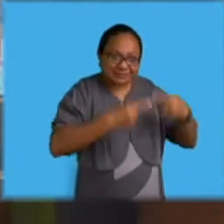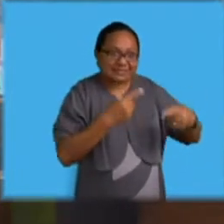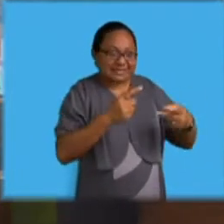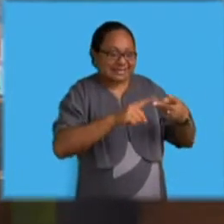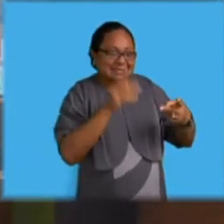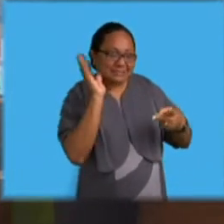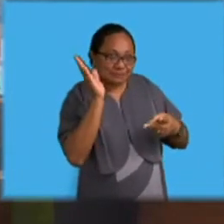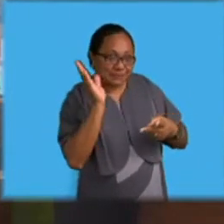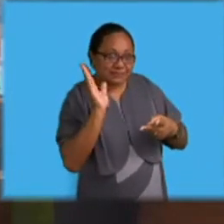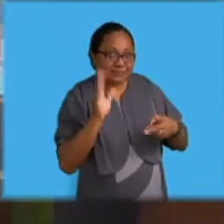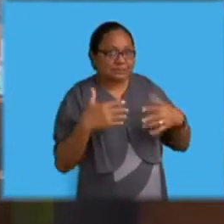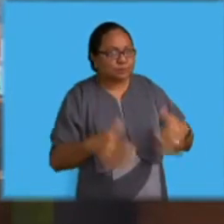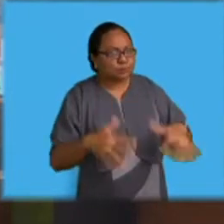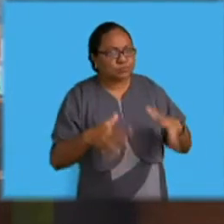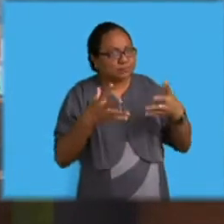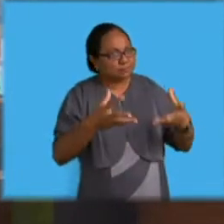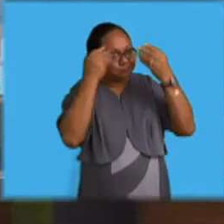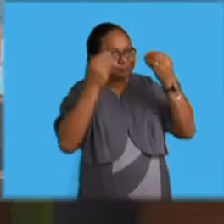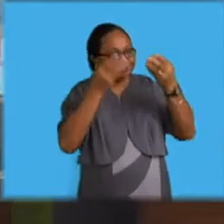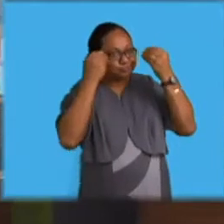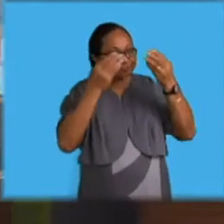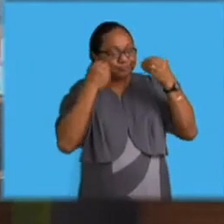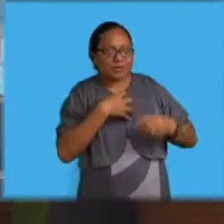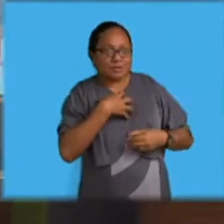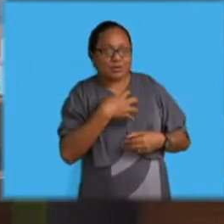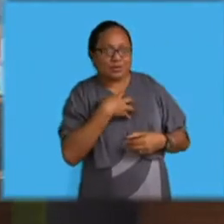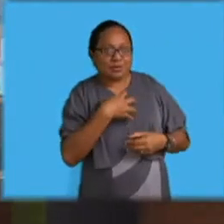are encouraging through our school system.